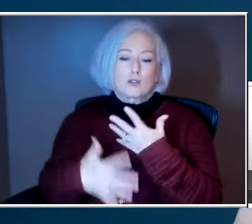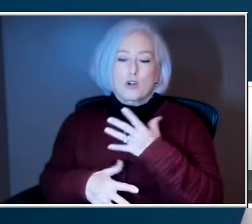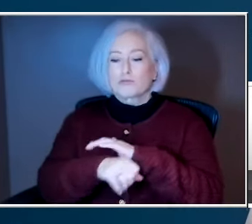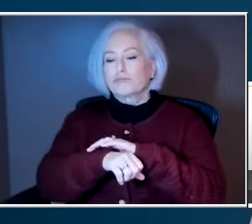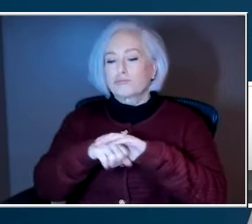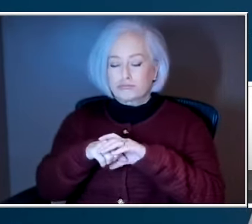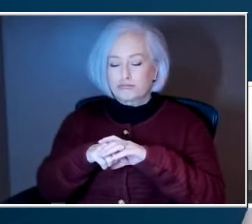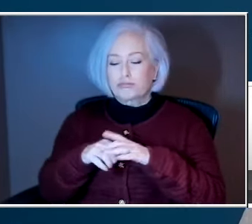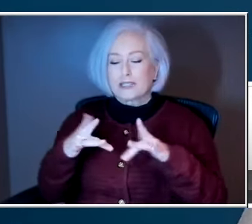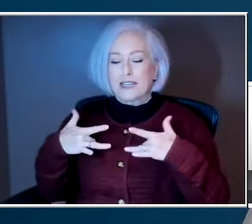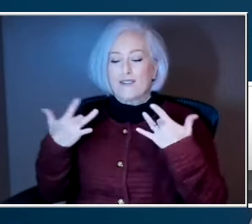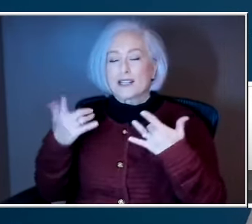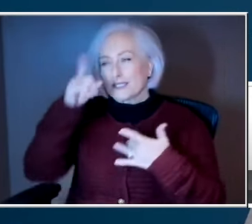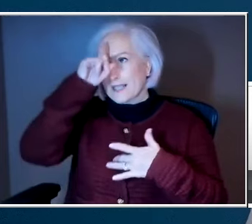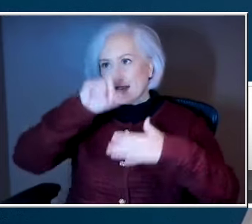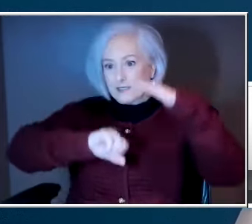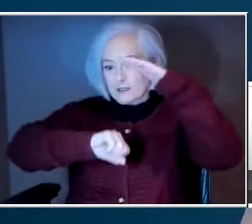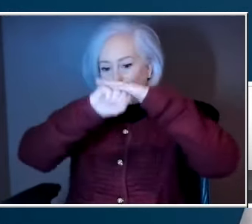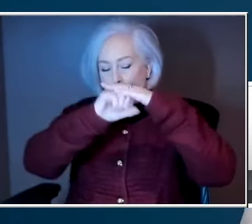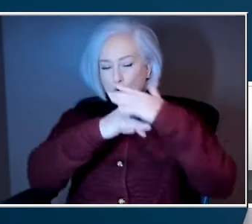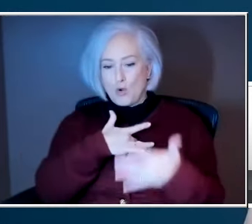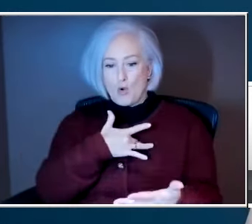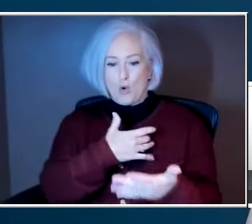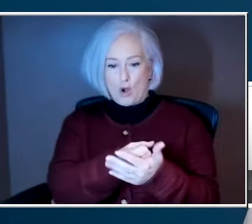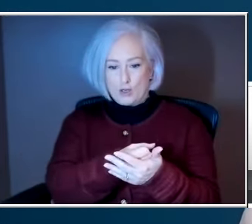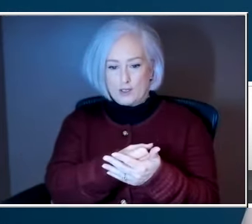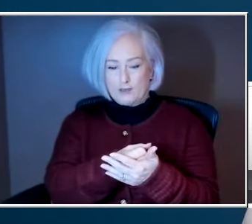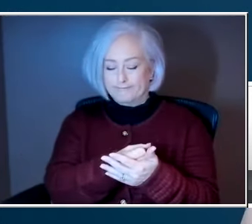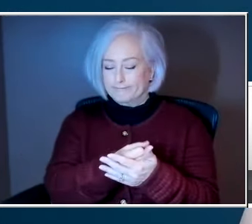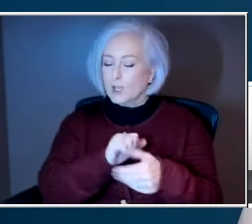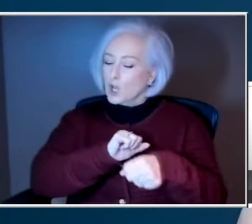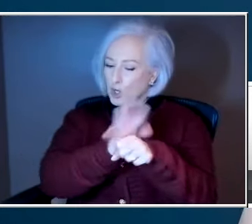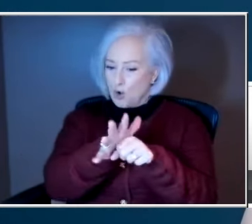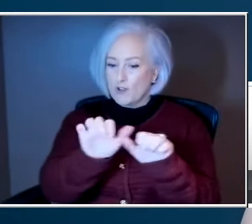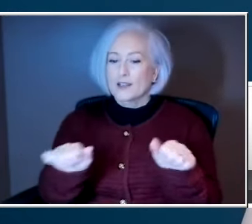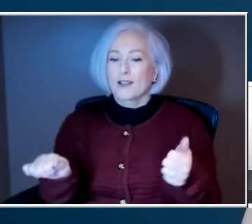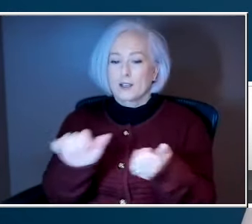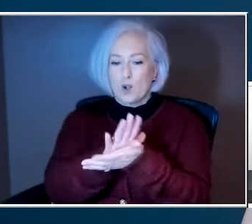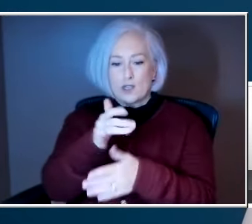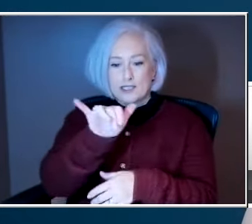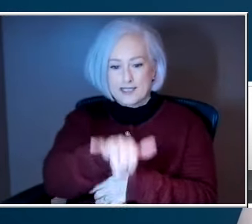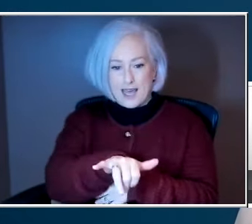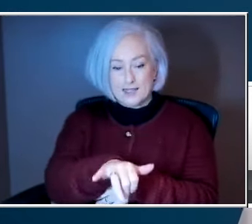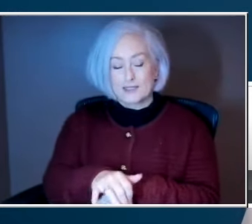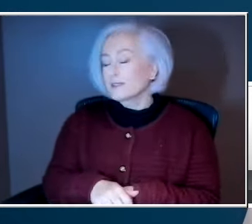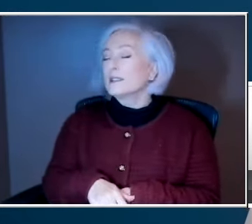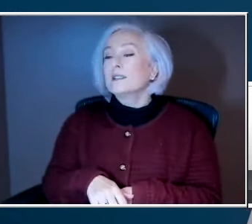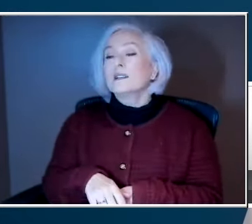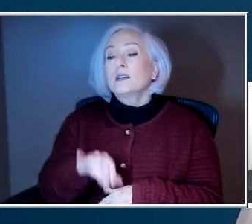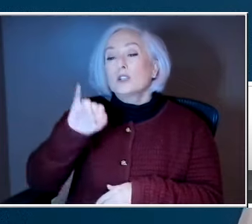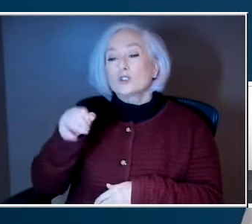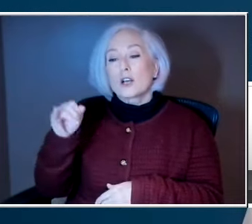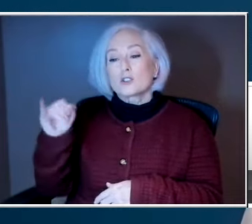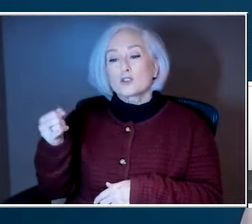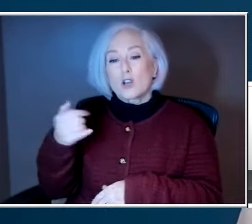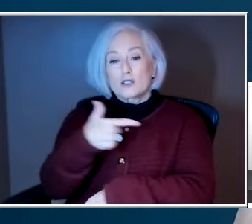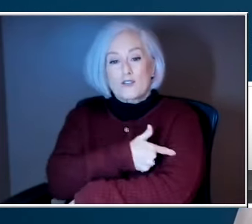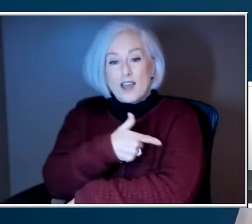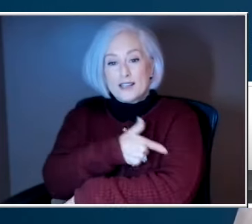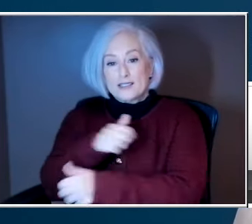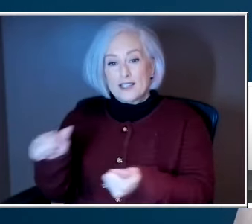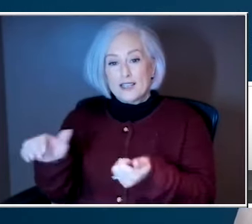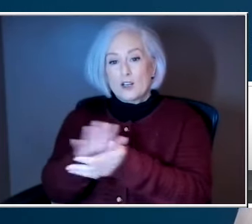know COVID-19 does that as well. We know that there was that issue with the Johnson & Johnson vaccine that seemed to cause some blood clots